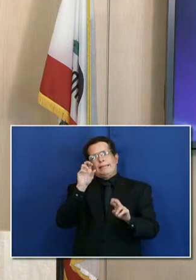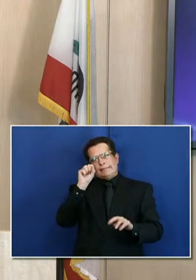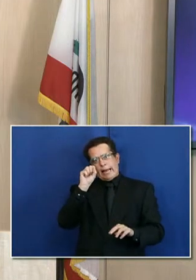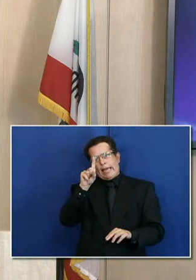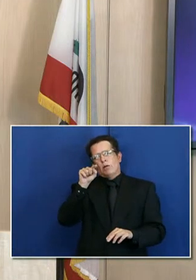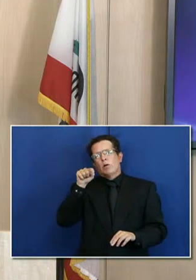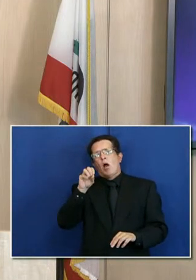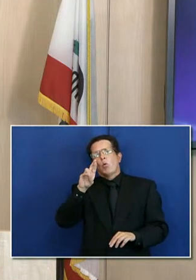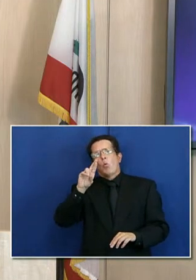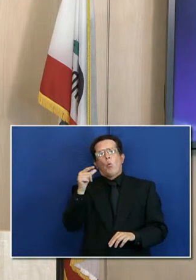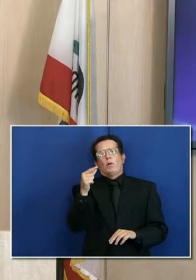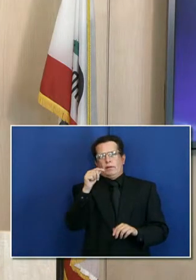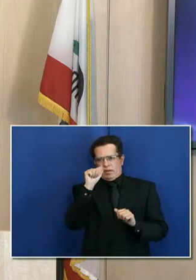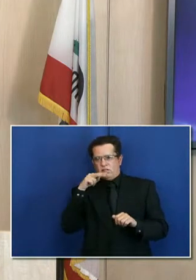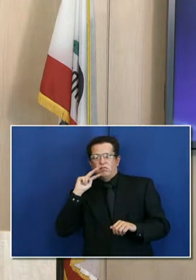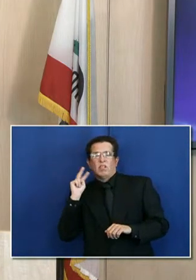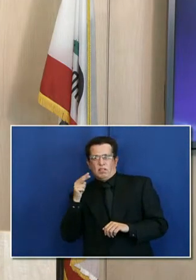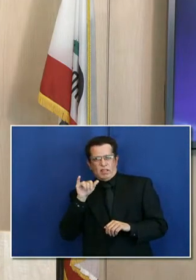readysandiego.org.